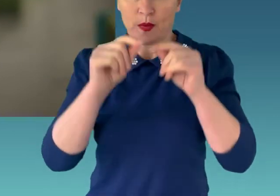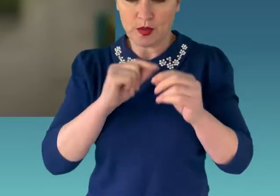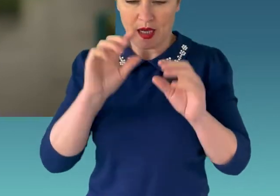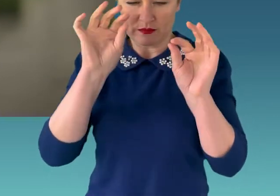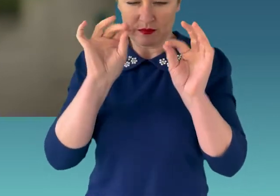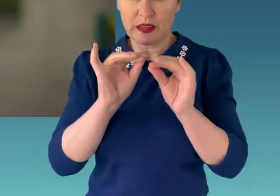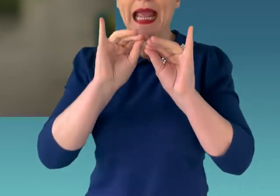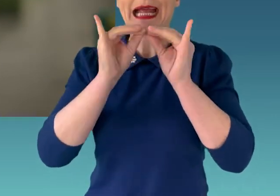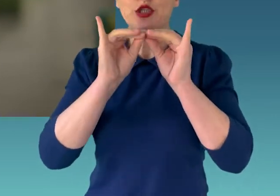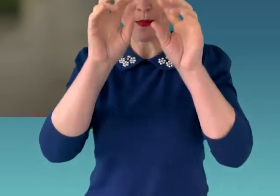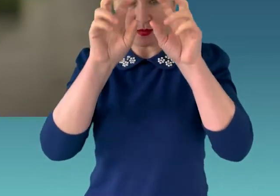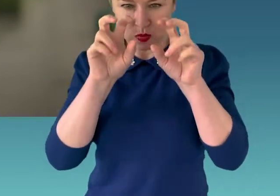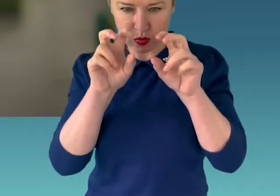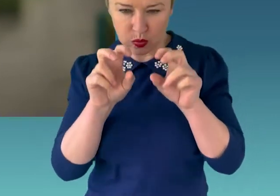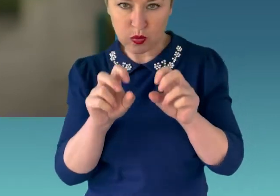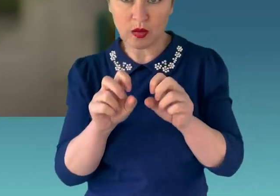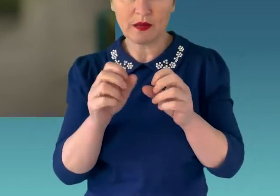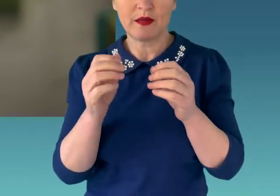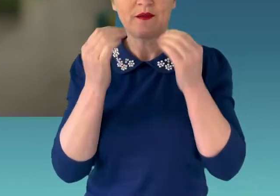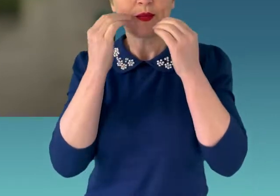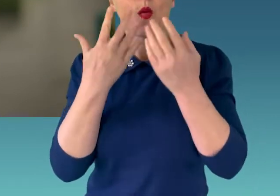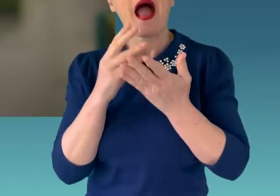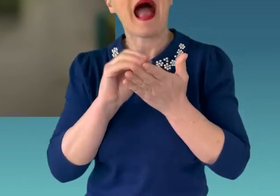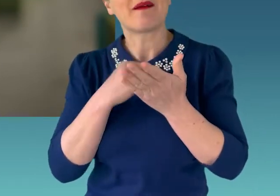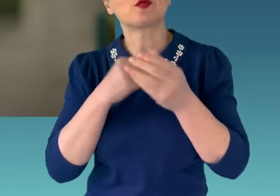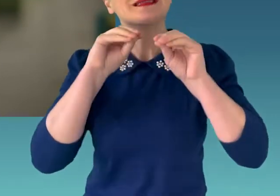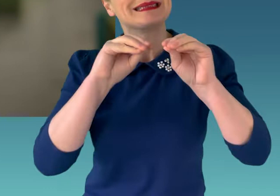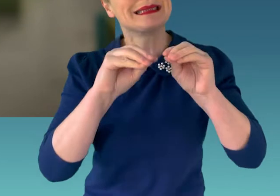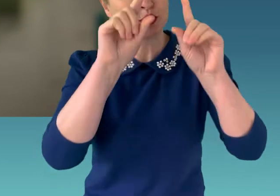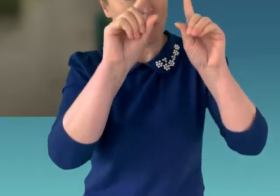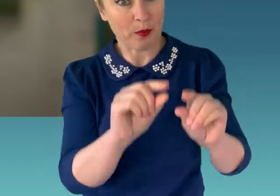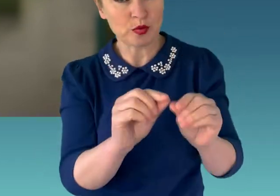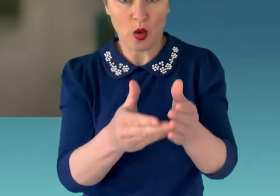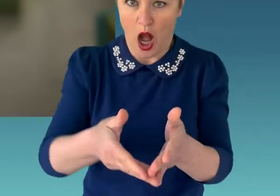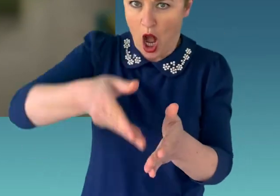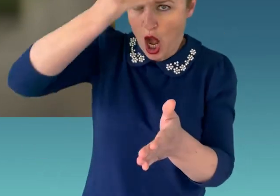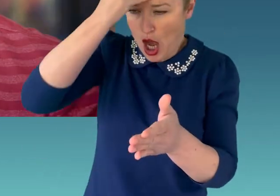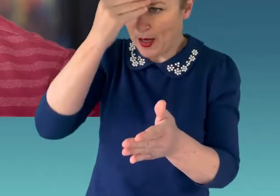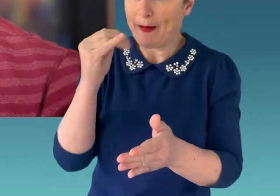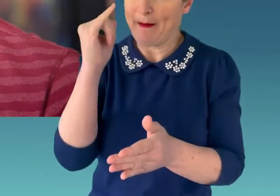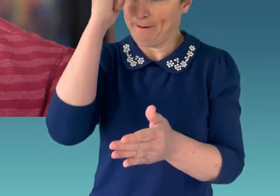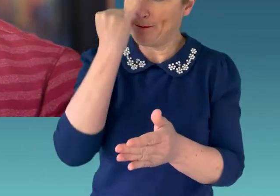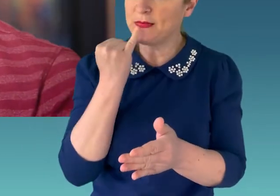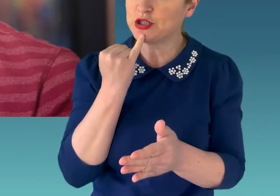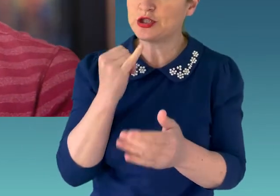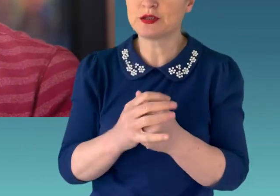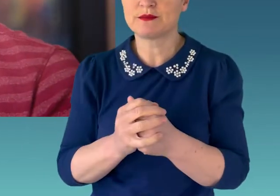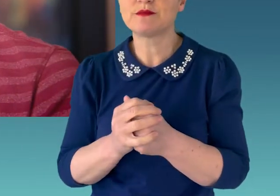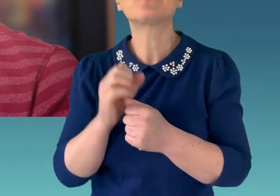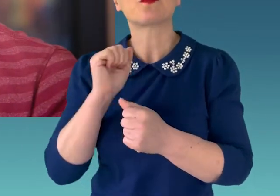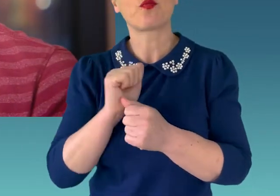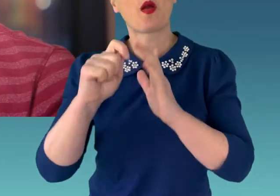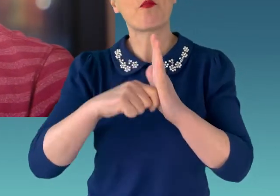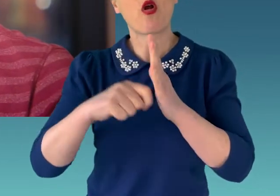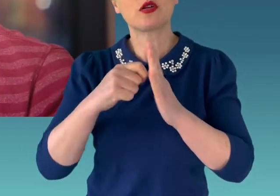can teach computers to see images in the same way that we humans do. This is what's known as machine learning. In the Crowd4Access project, we are